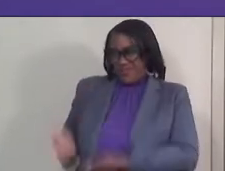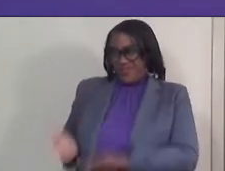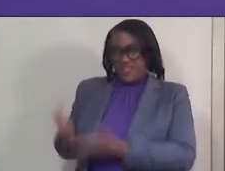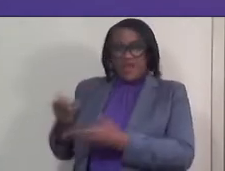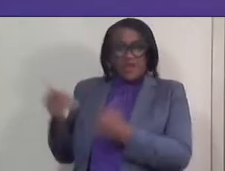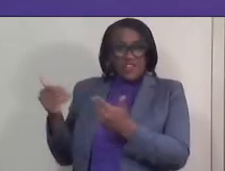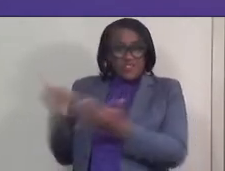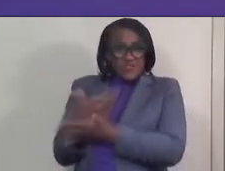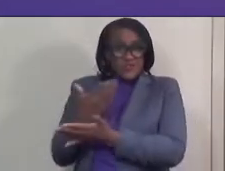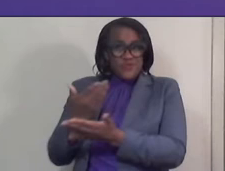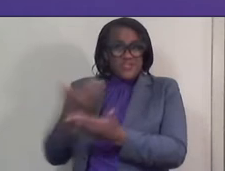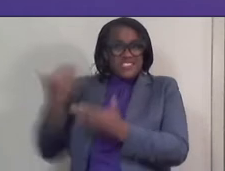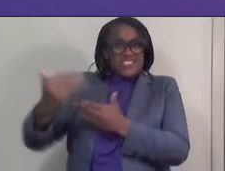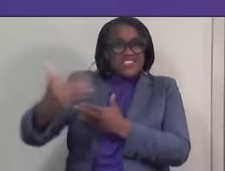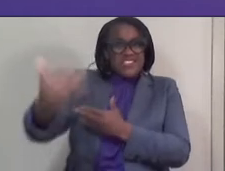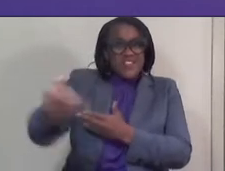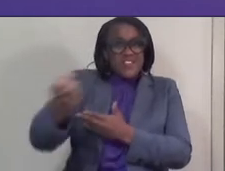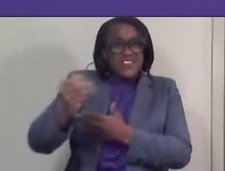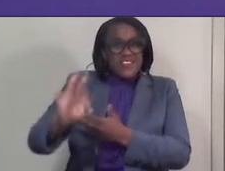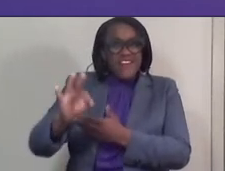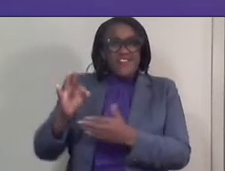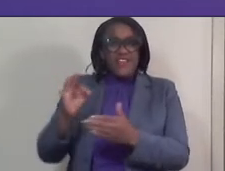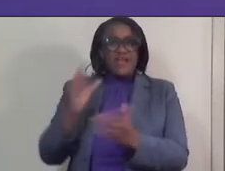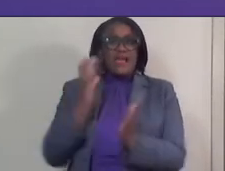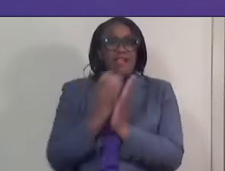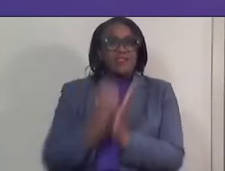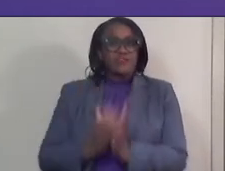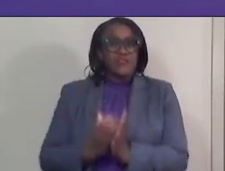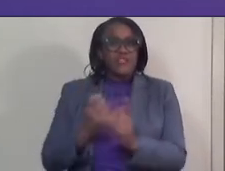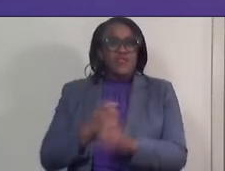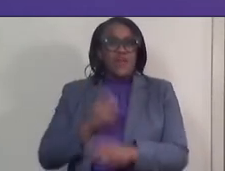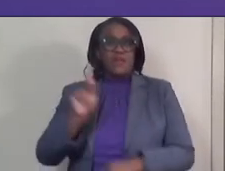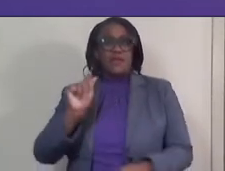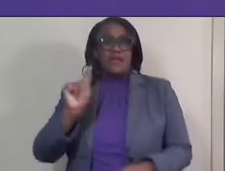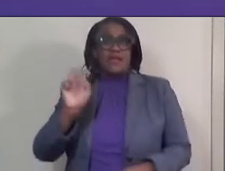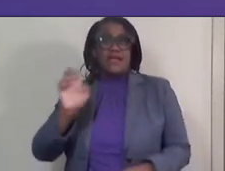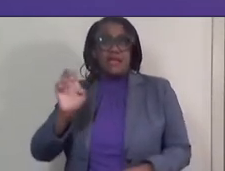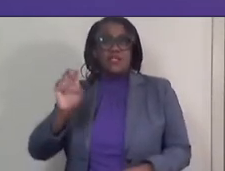of illustrations made by Kate Morales.